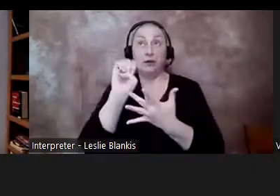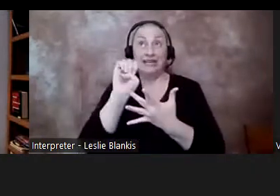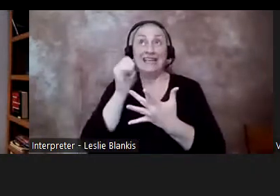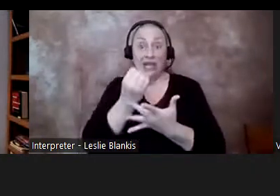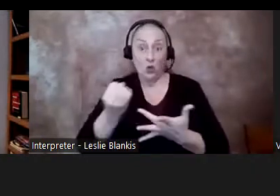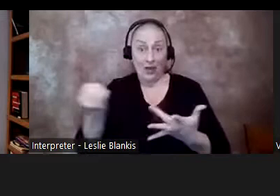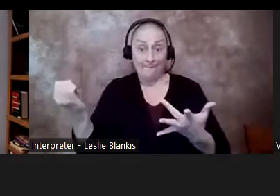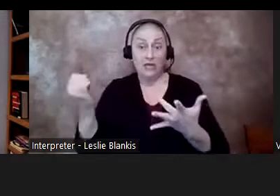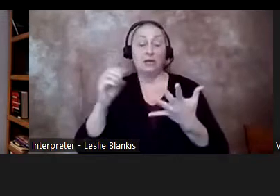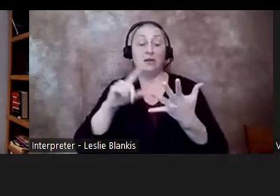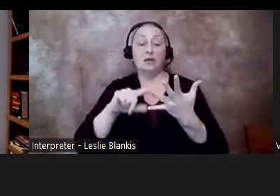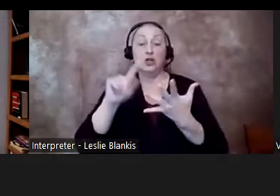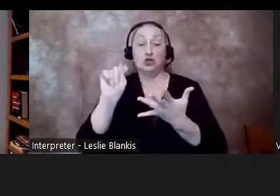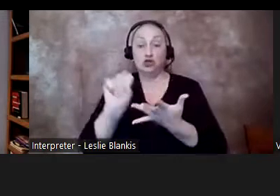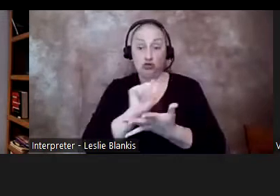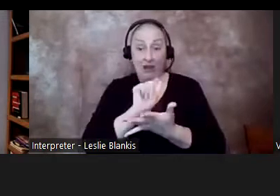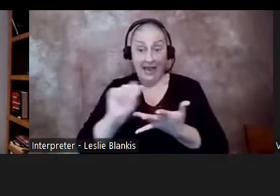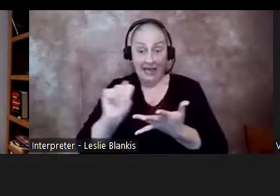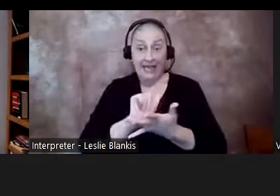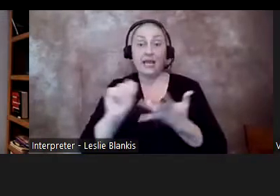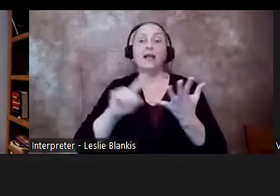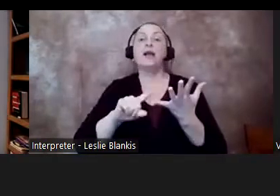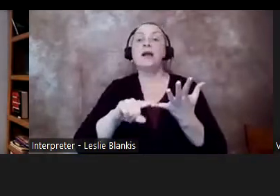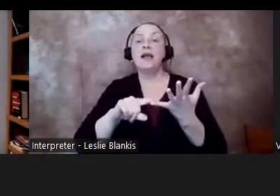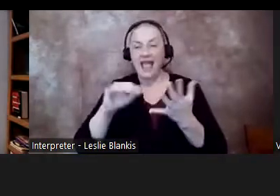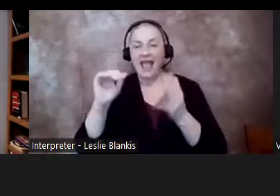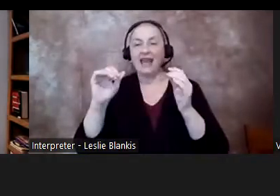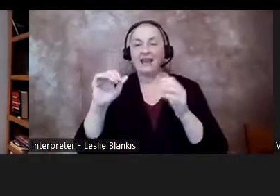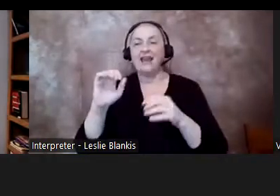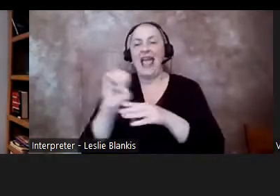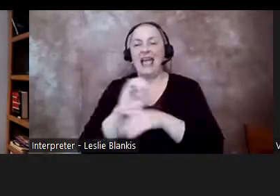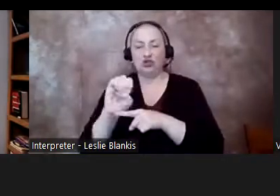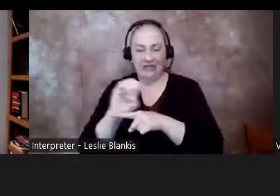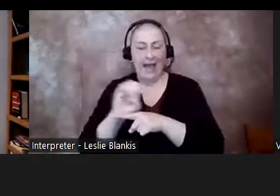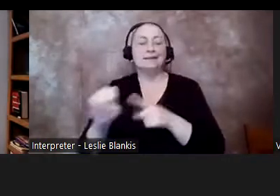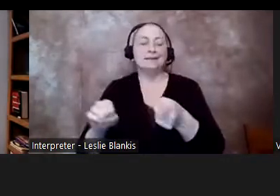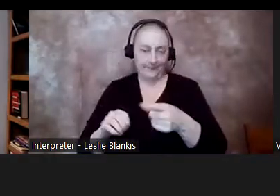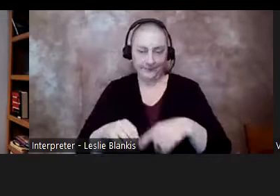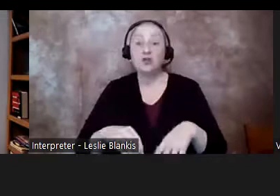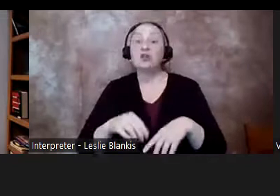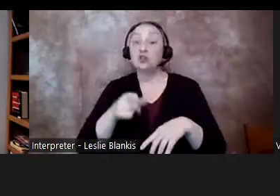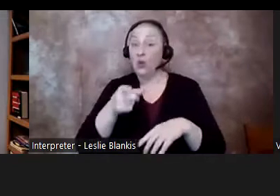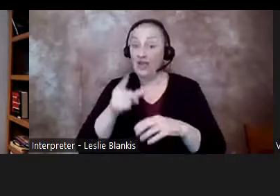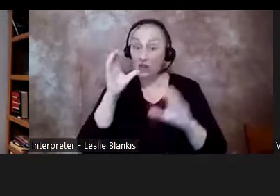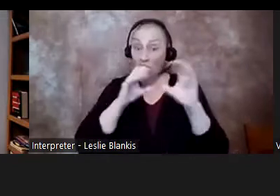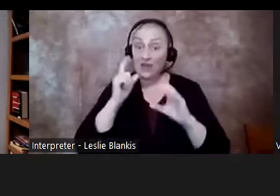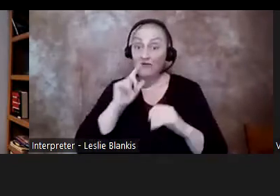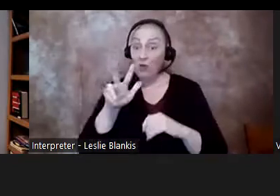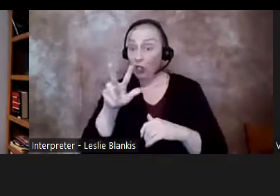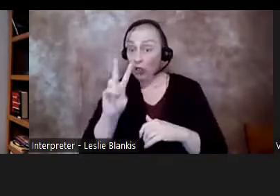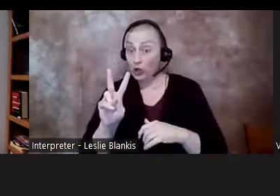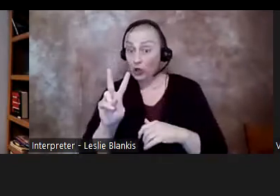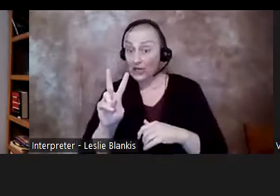equipment, training, and exercise inside your, when you're looking at your 32 core